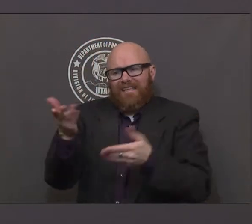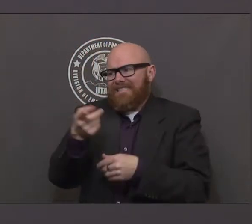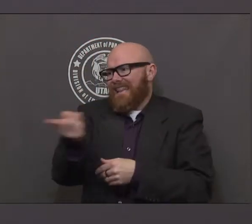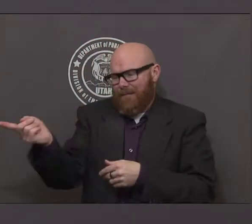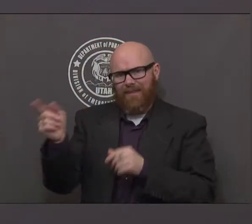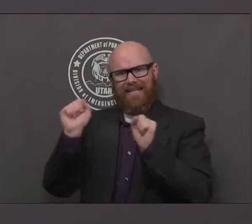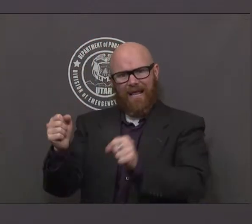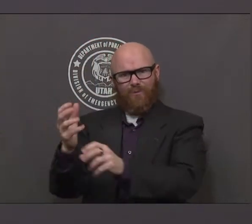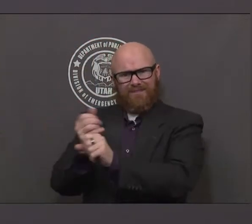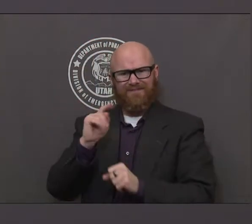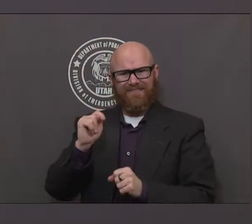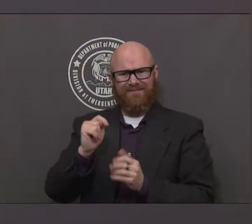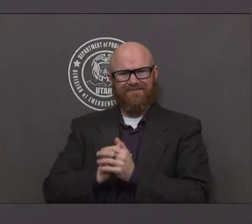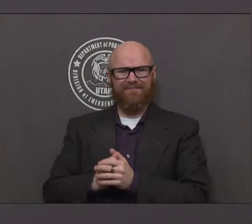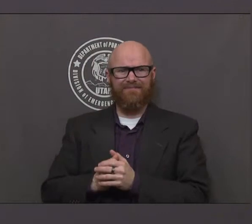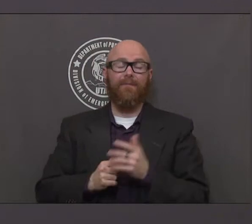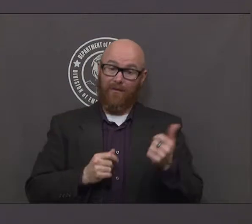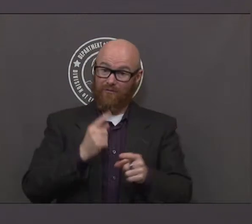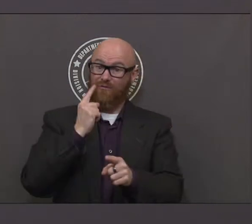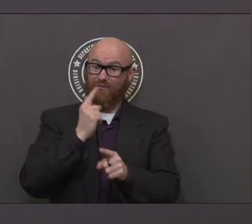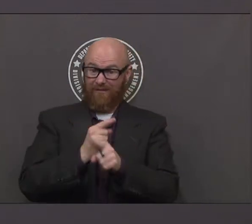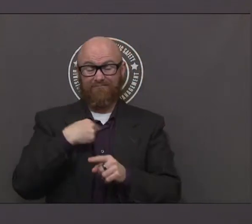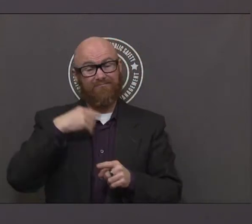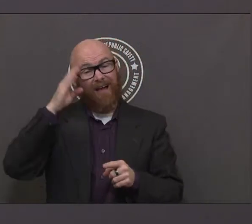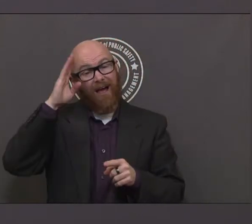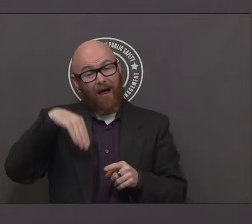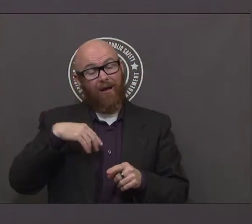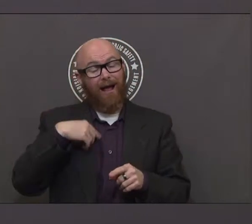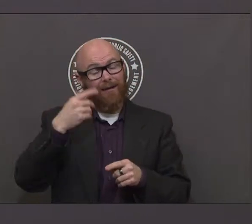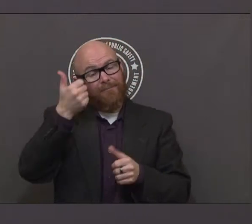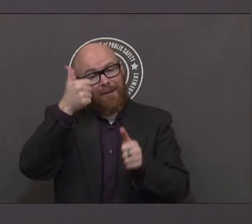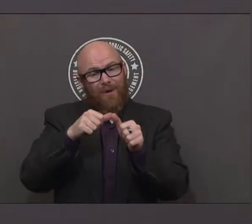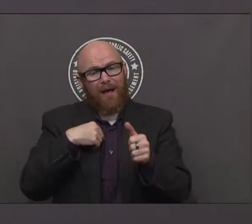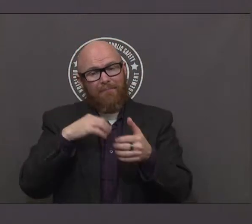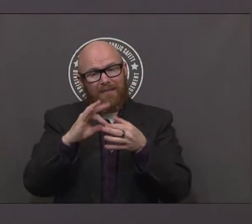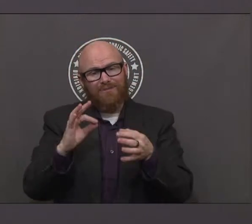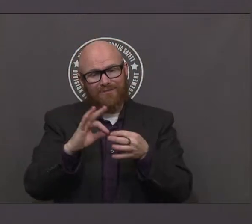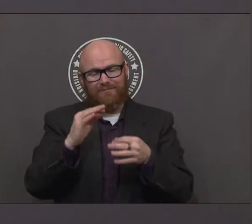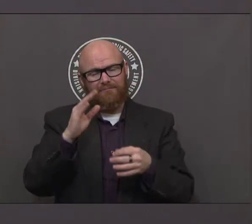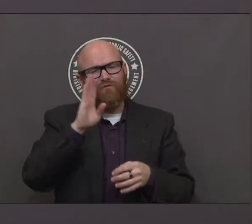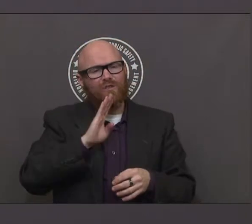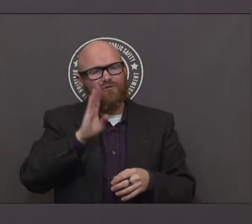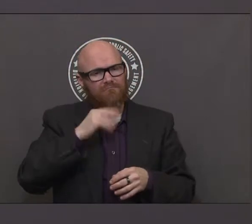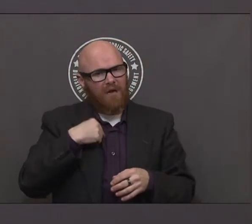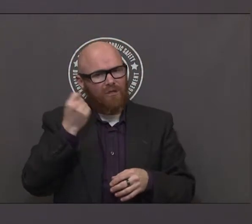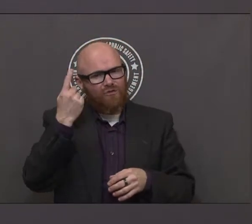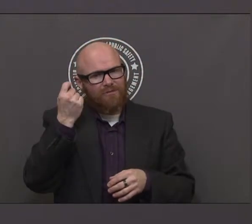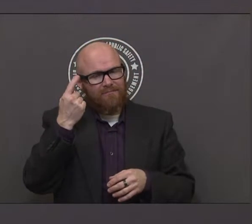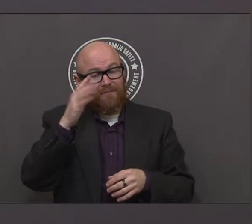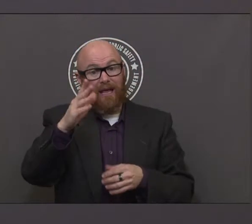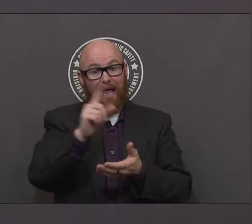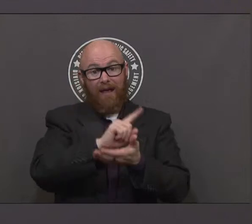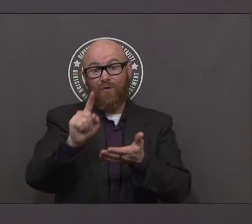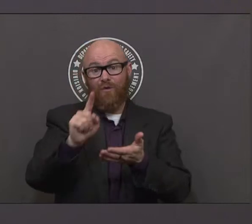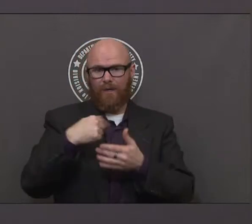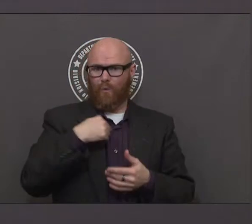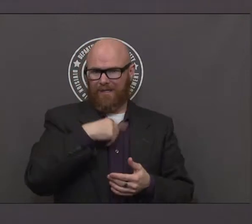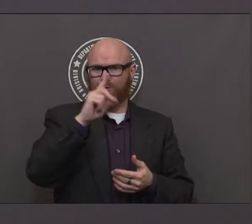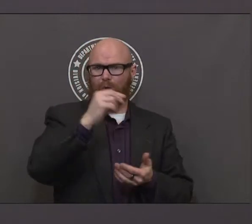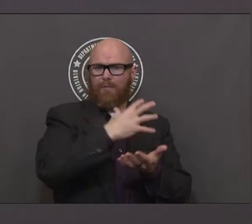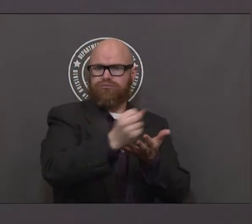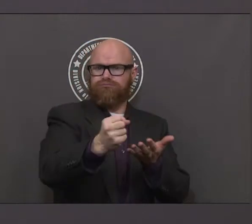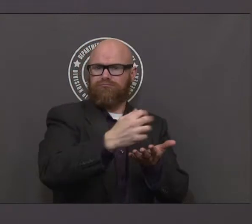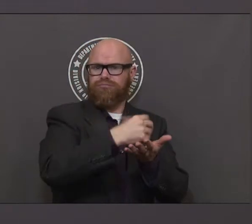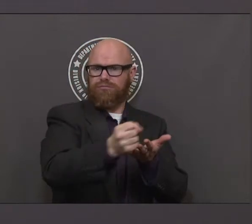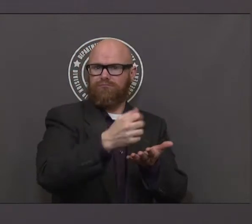so here's what's important, Chris. While it is frustrating, the reason it's frustrating is because we're running out of vaccine every week. Right?